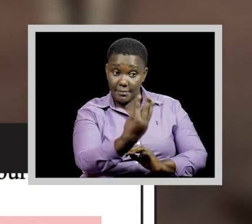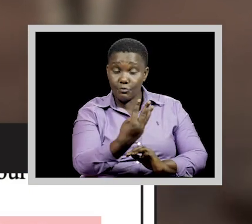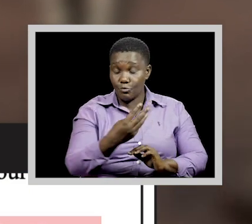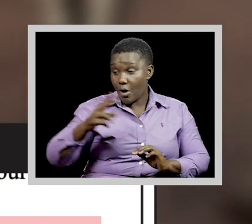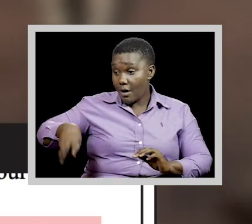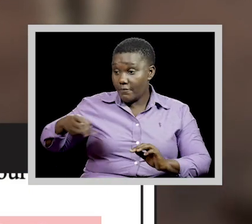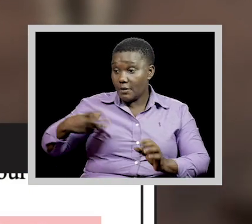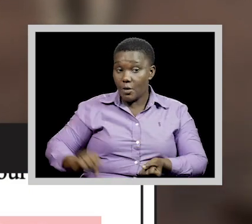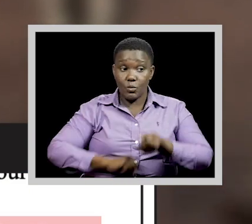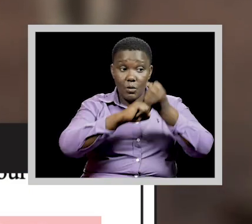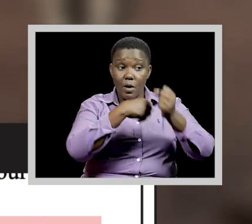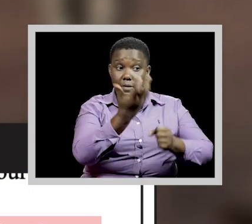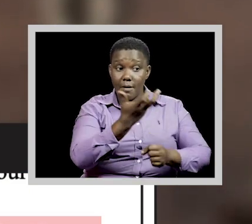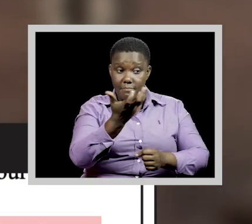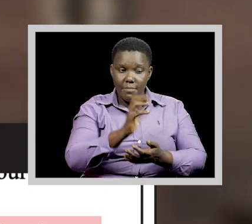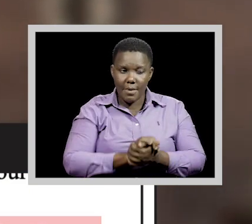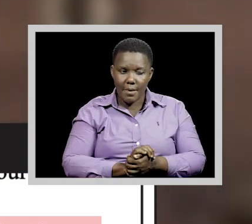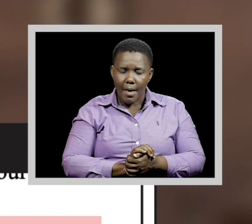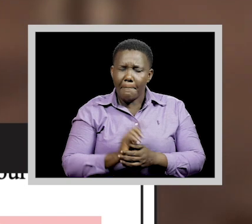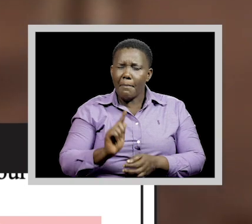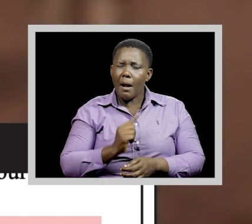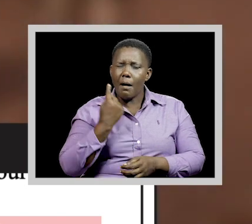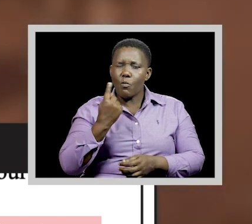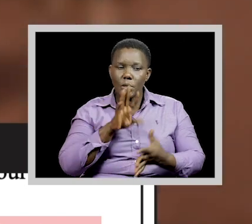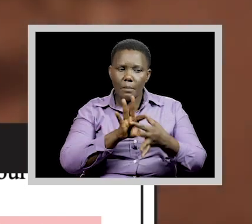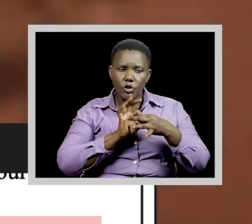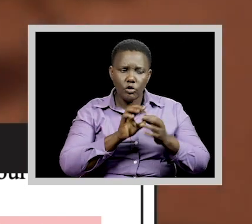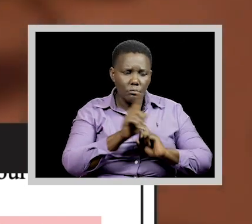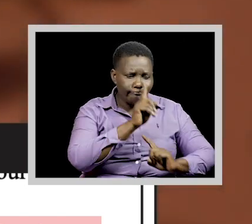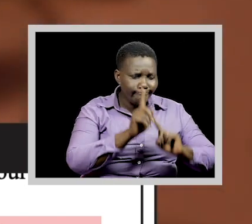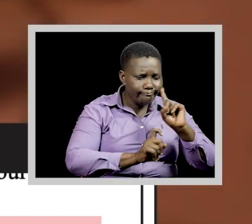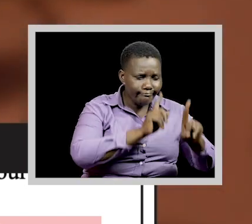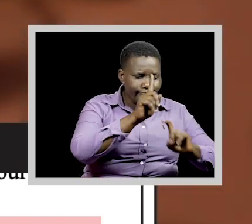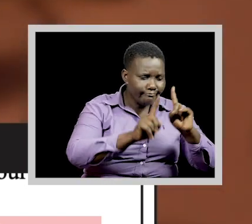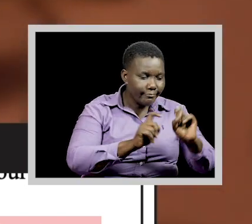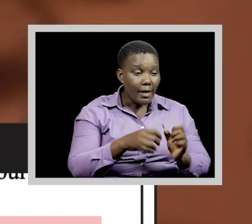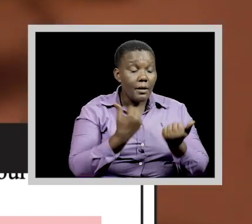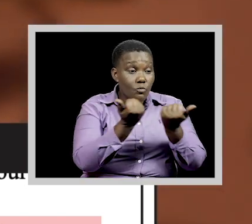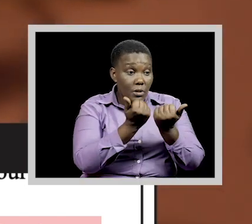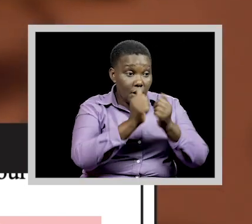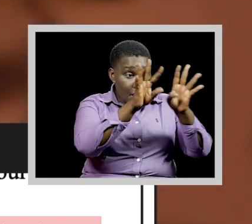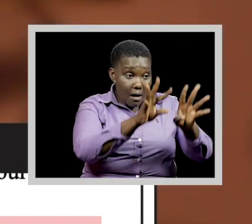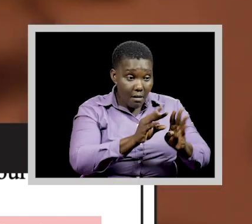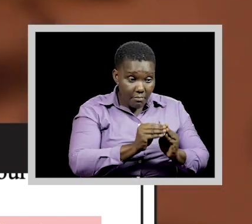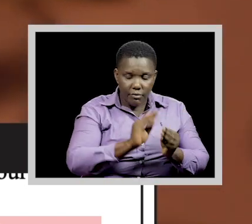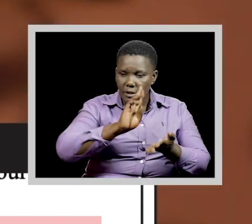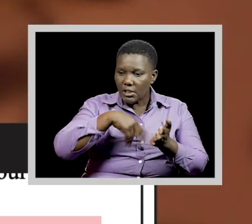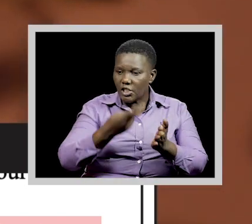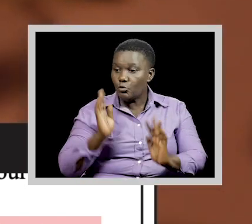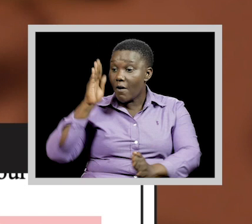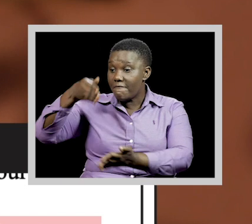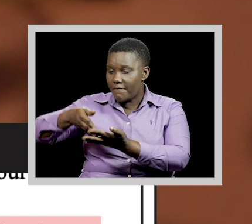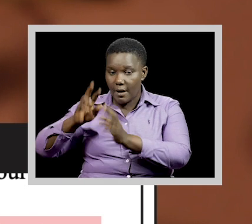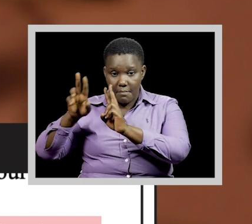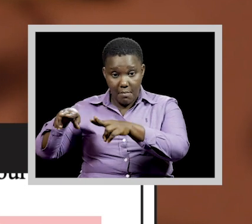a social welfare officer responsible for the first assessment report or the social inquiry report